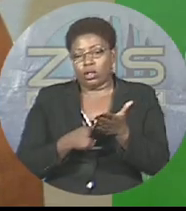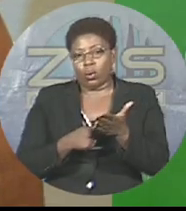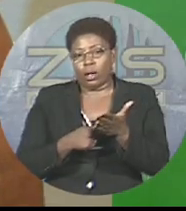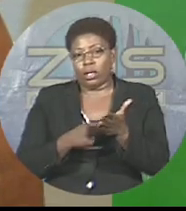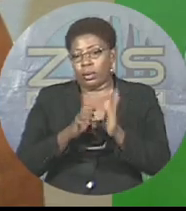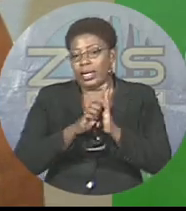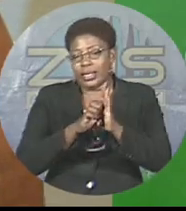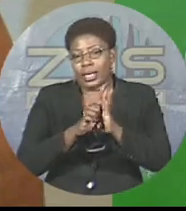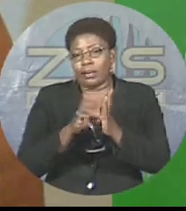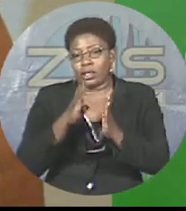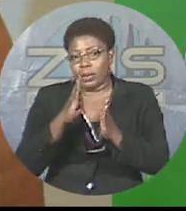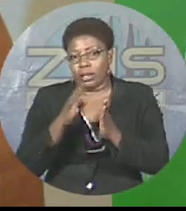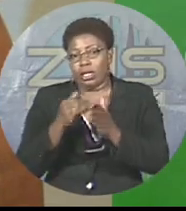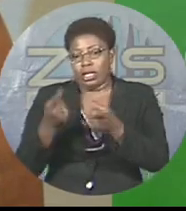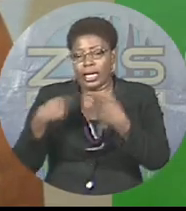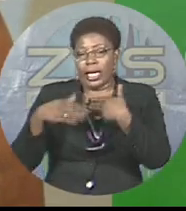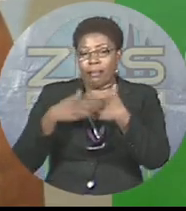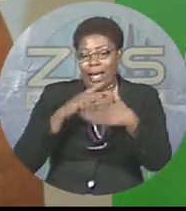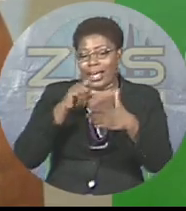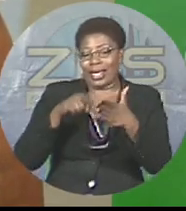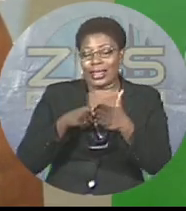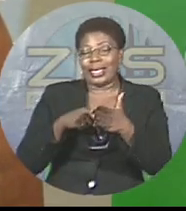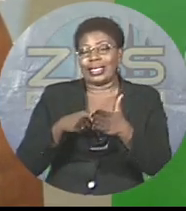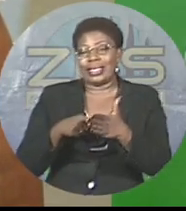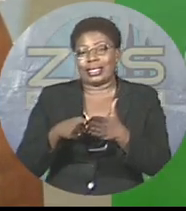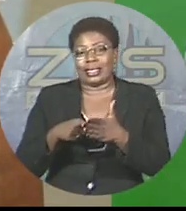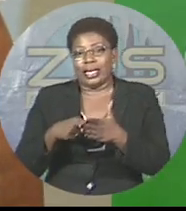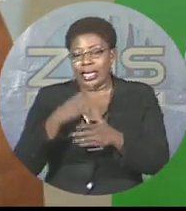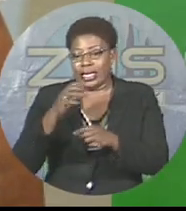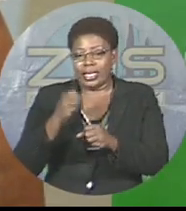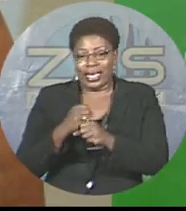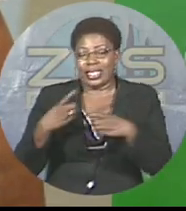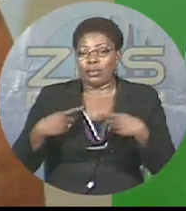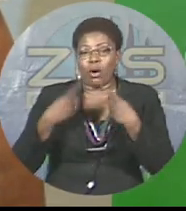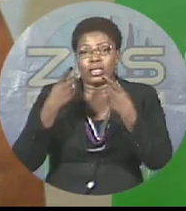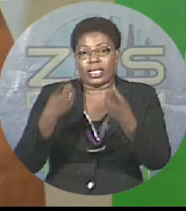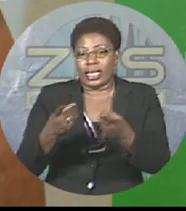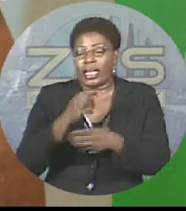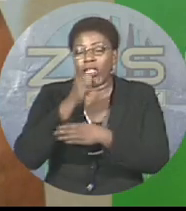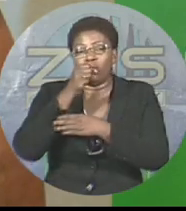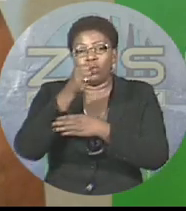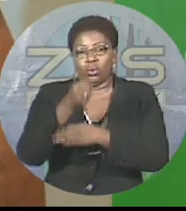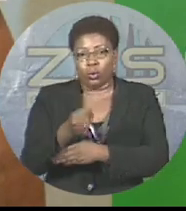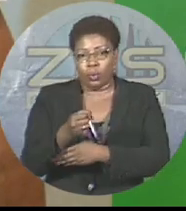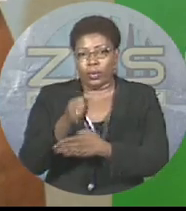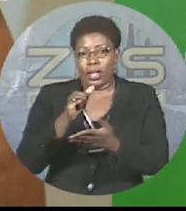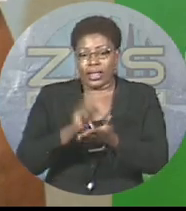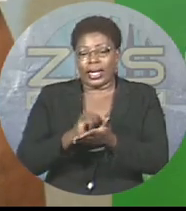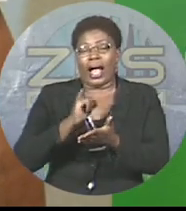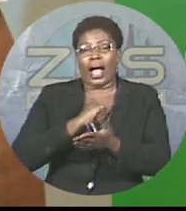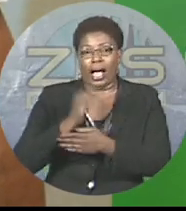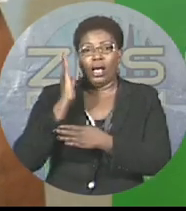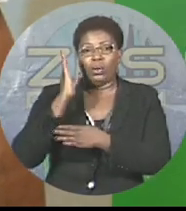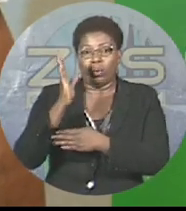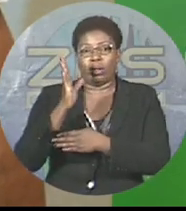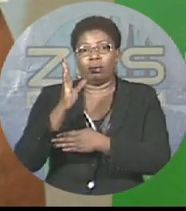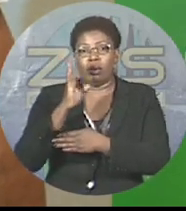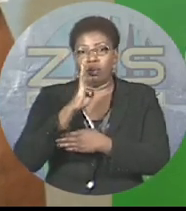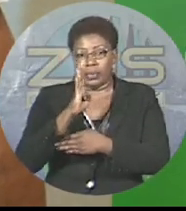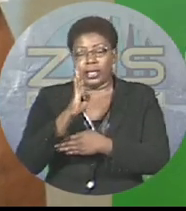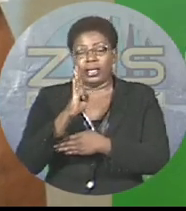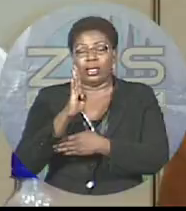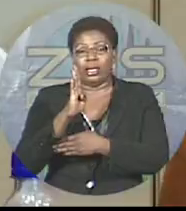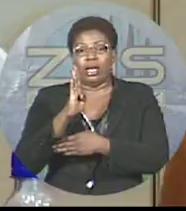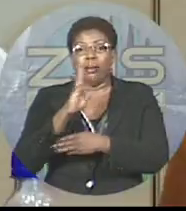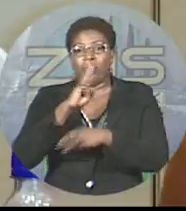leave in the world? And so I came back this year more dedicated and more confident that I was the one who should be Miss